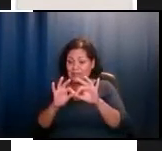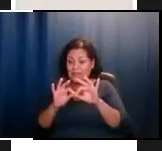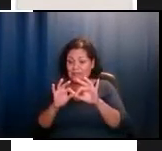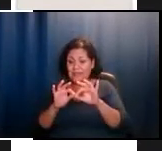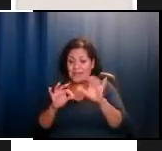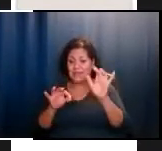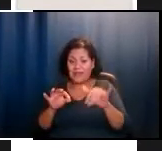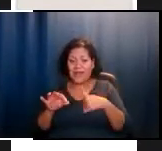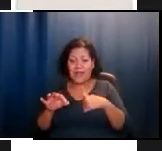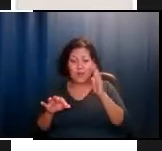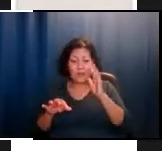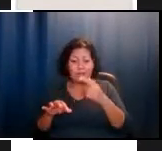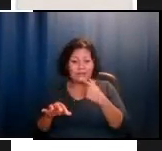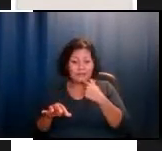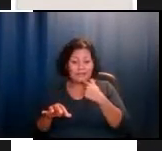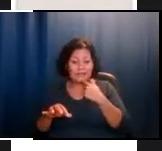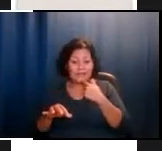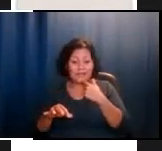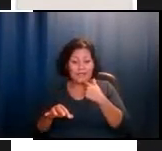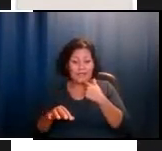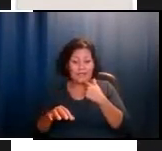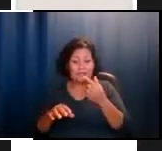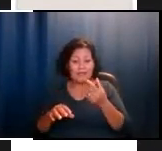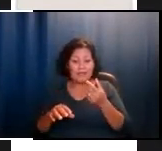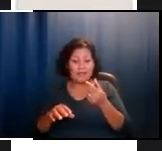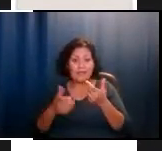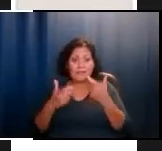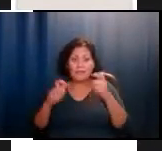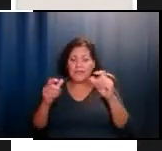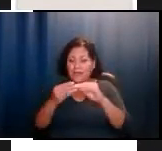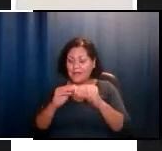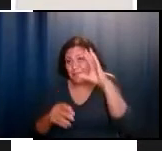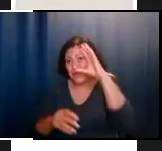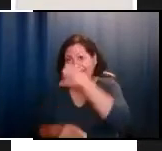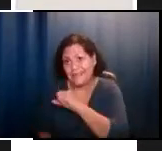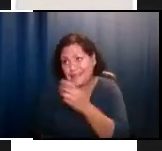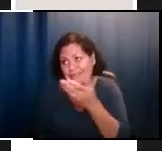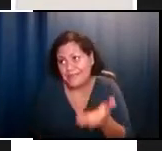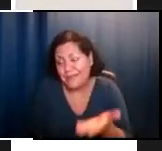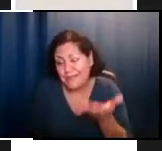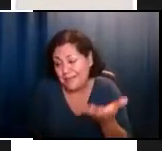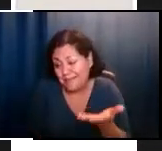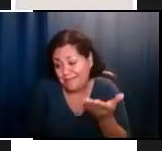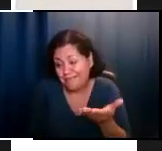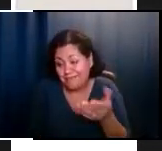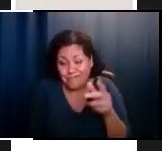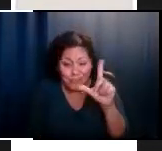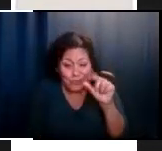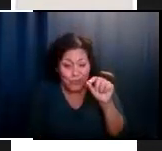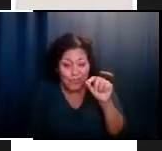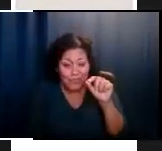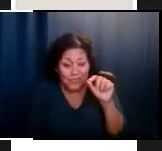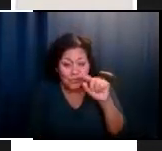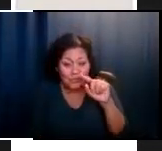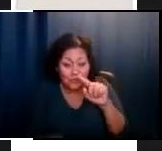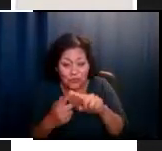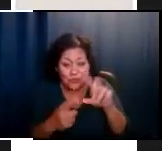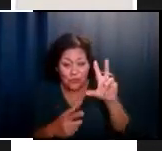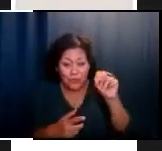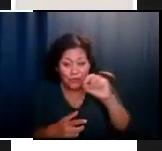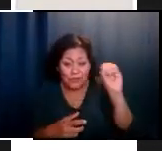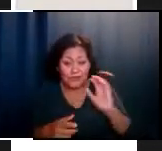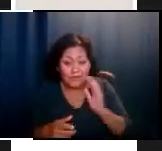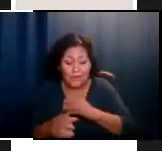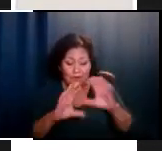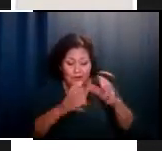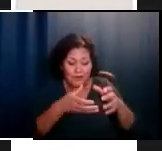I would say a large number, I'm just going to guess and say, you know, 20 to 30% of our population